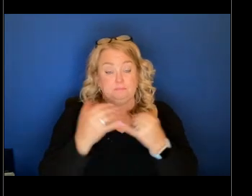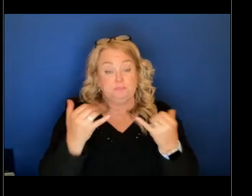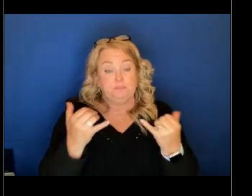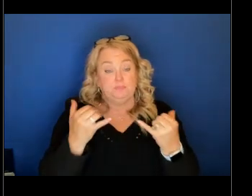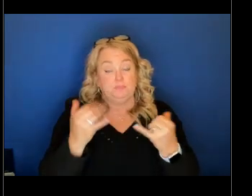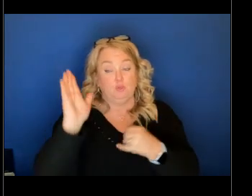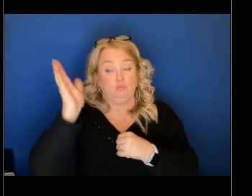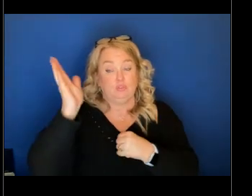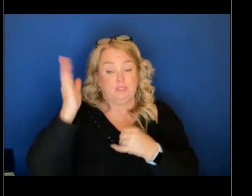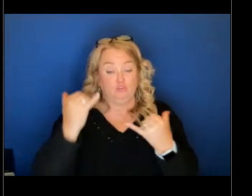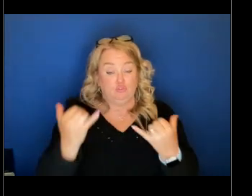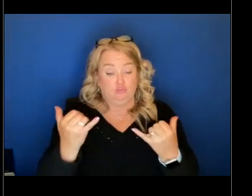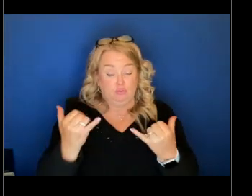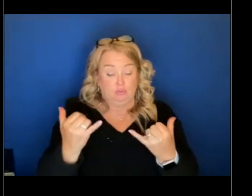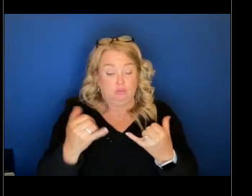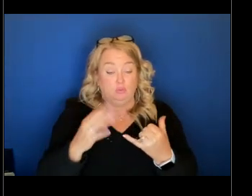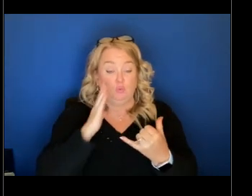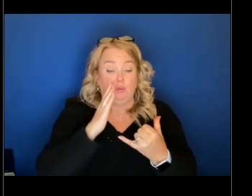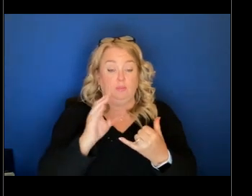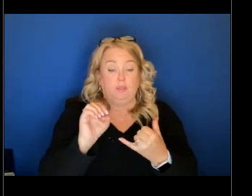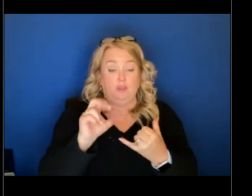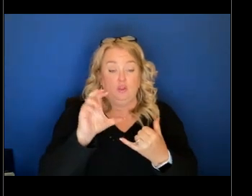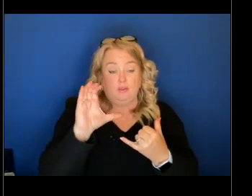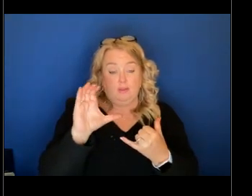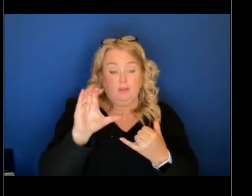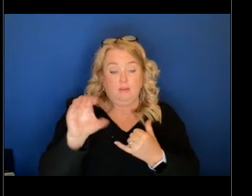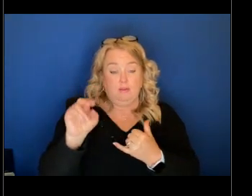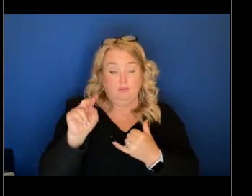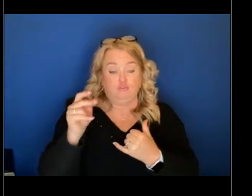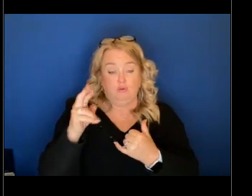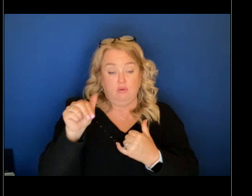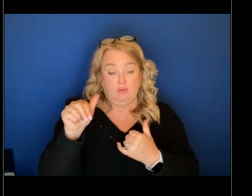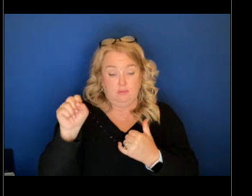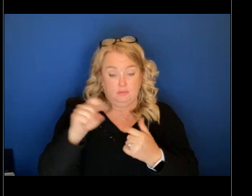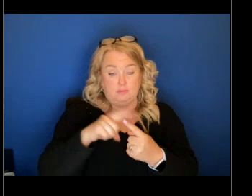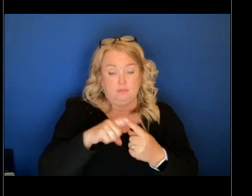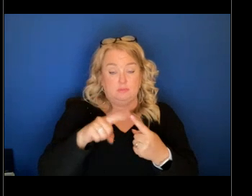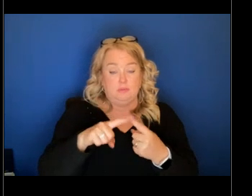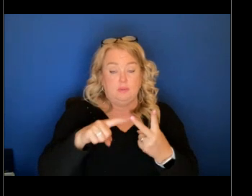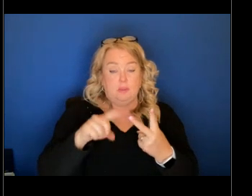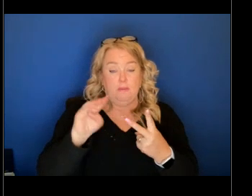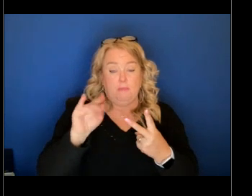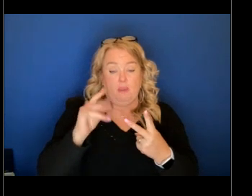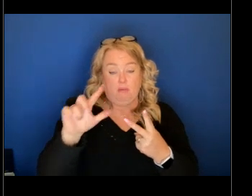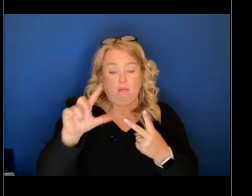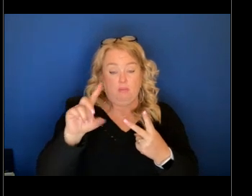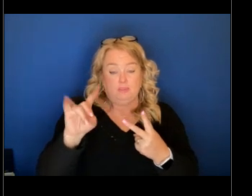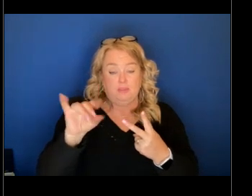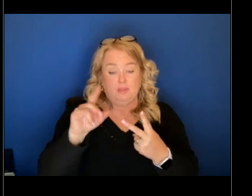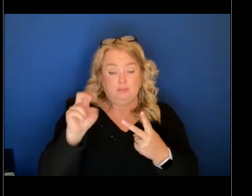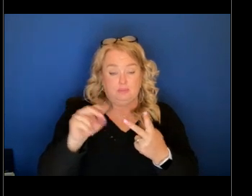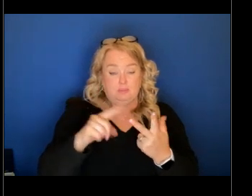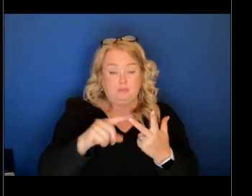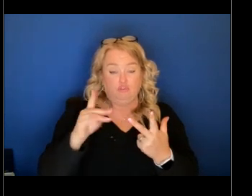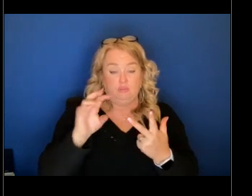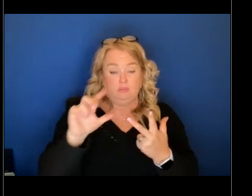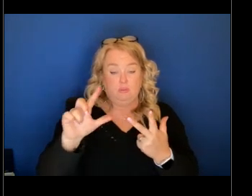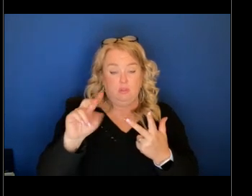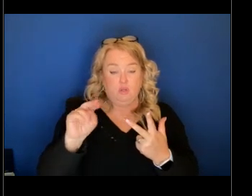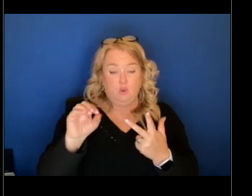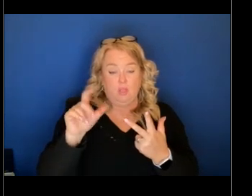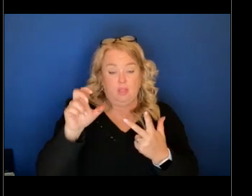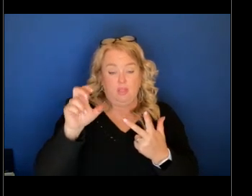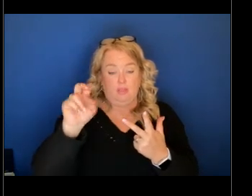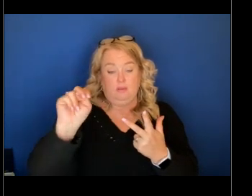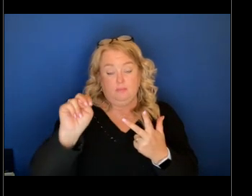Today's presenters include Mr. Eric Contreras, Mr. Michael Dyson, and Ms. Crystal Nolan. Mr.